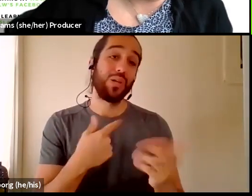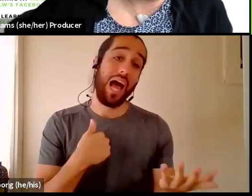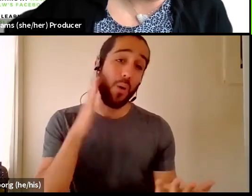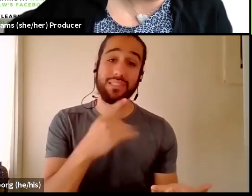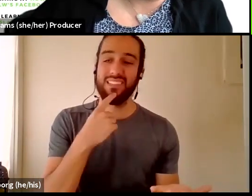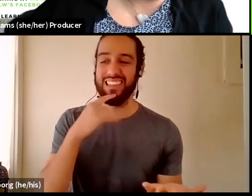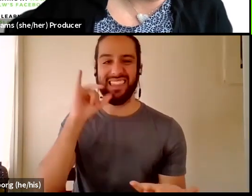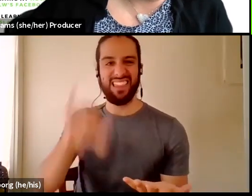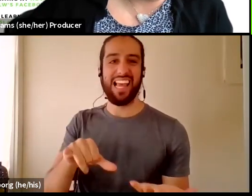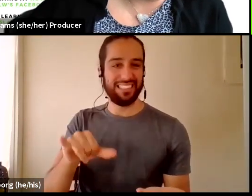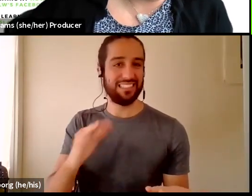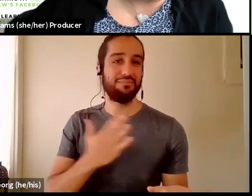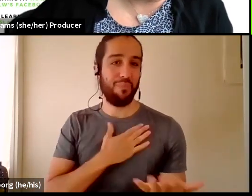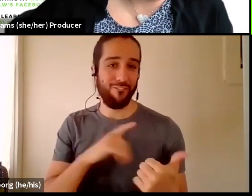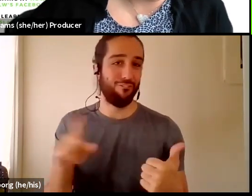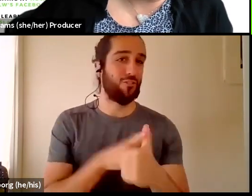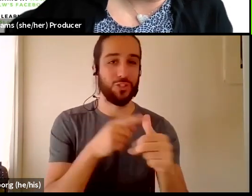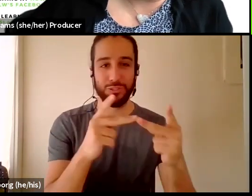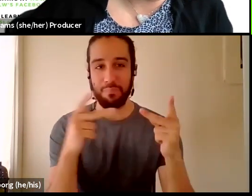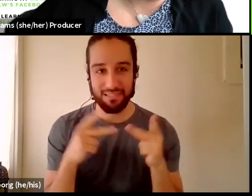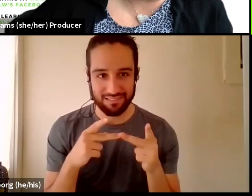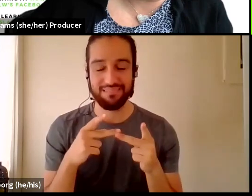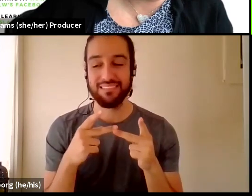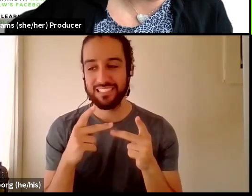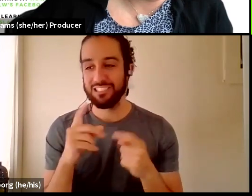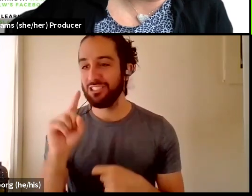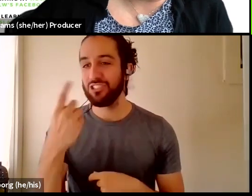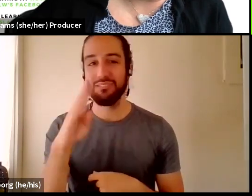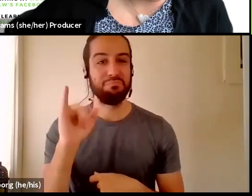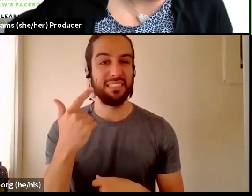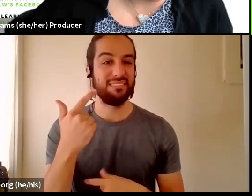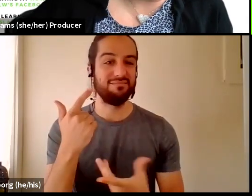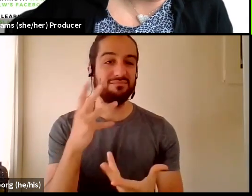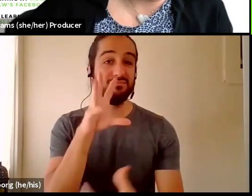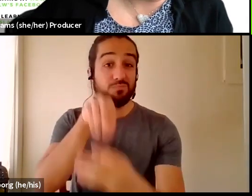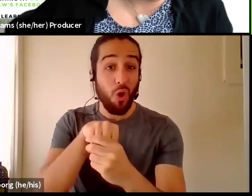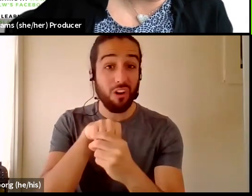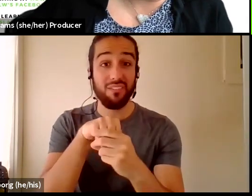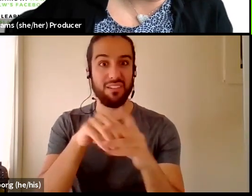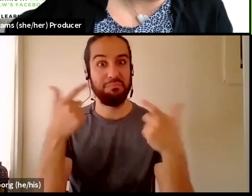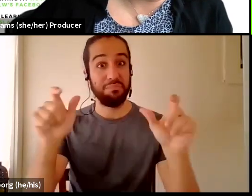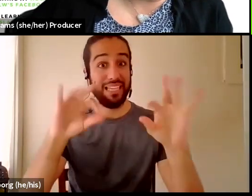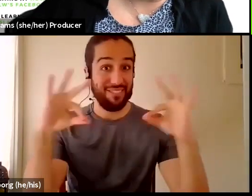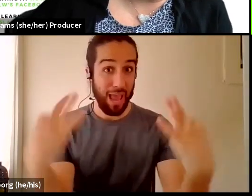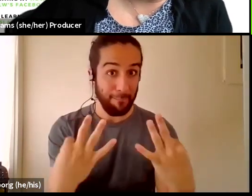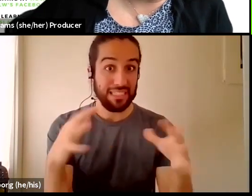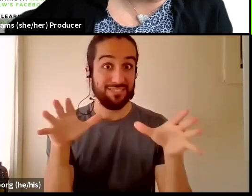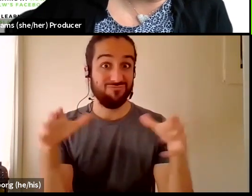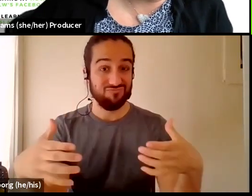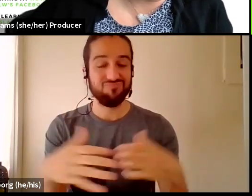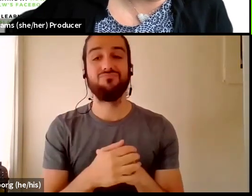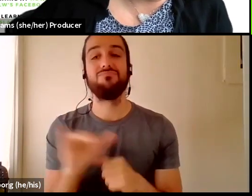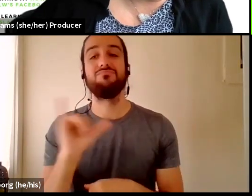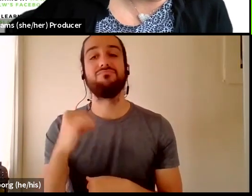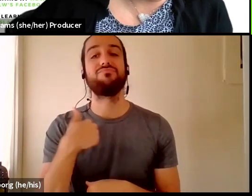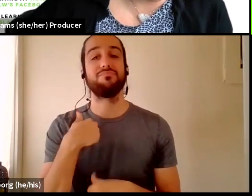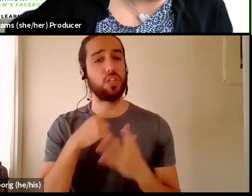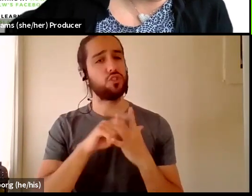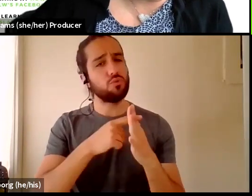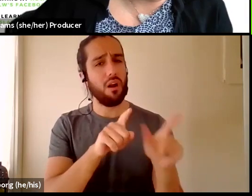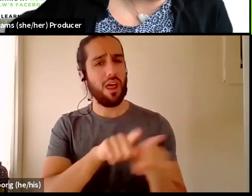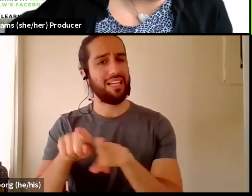that was like my first place, was being just a part of a family ensemble. And then I started off as an actor.